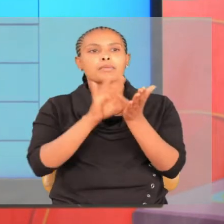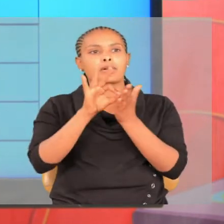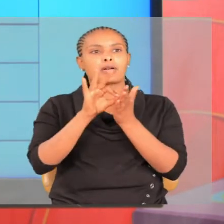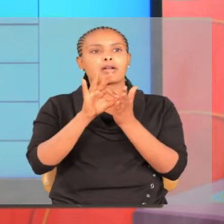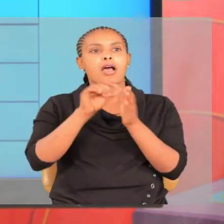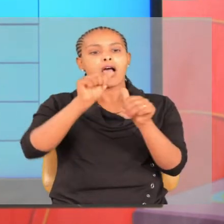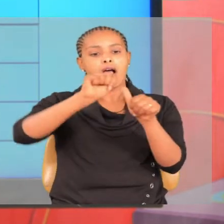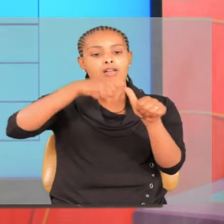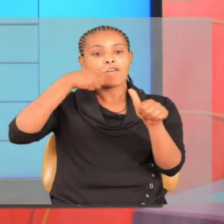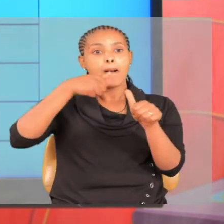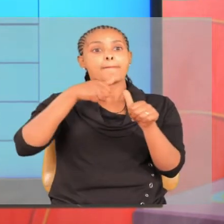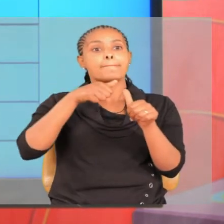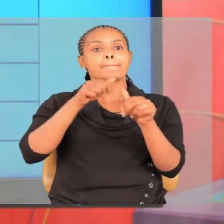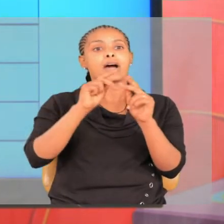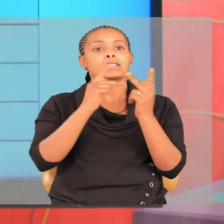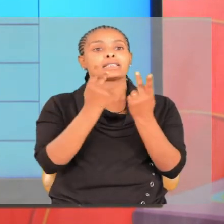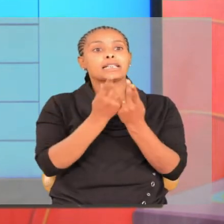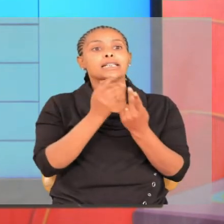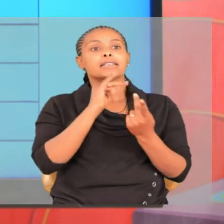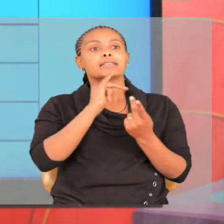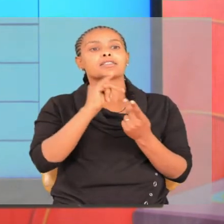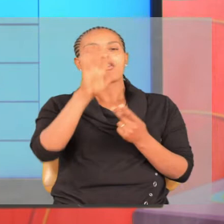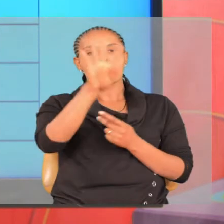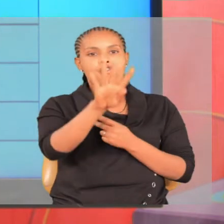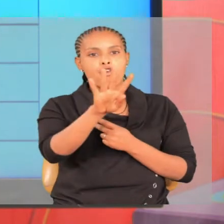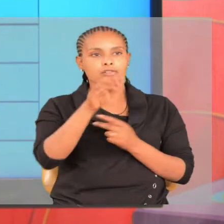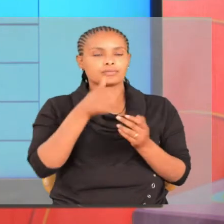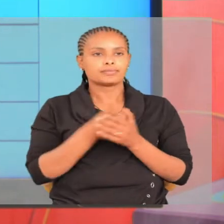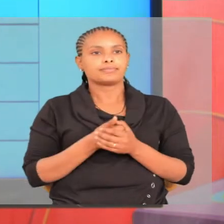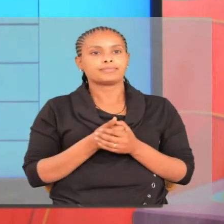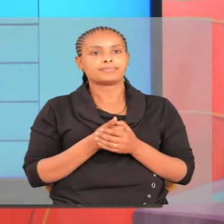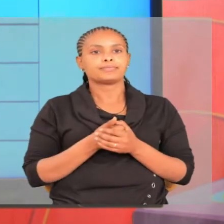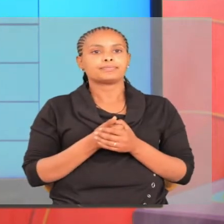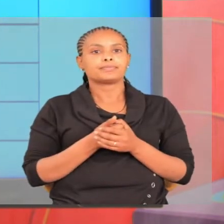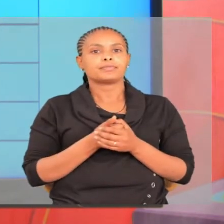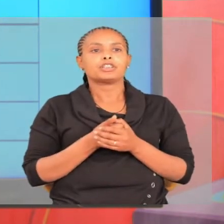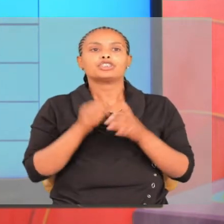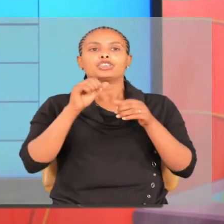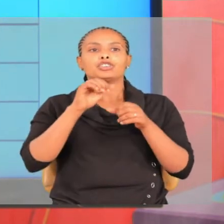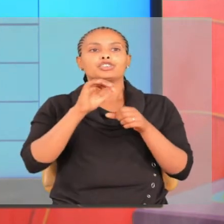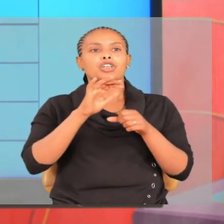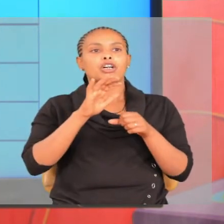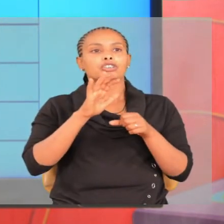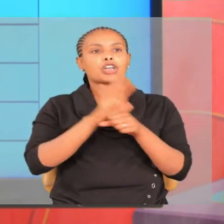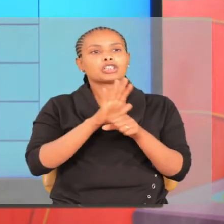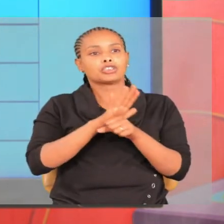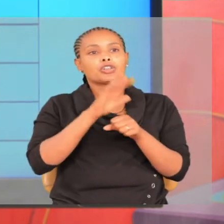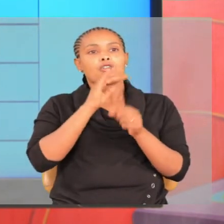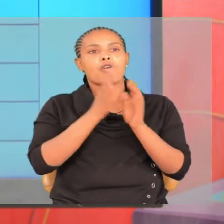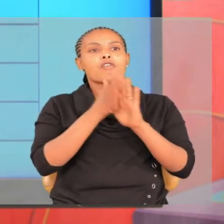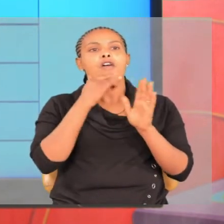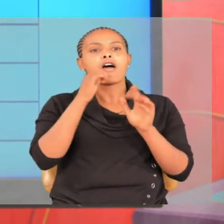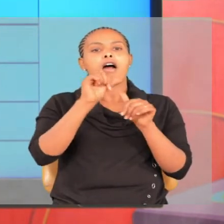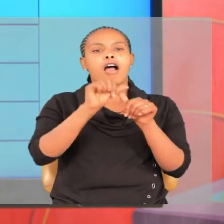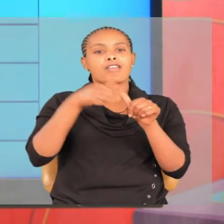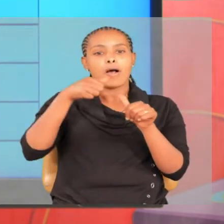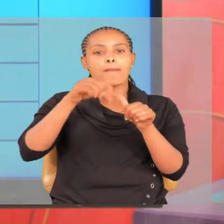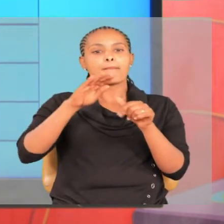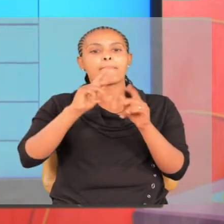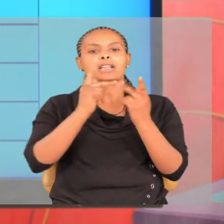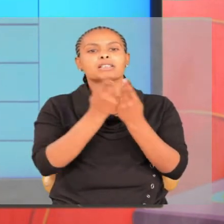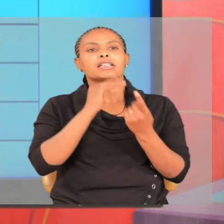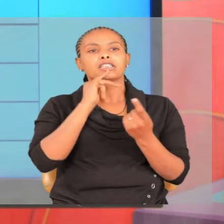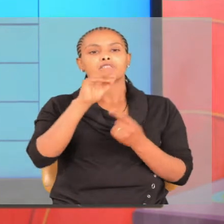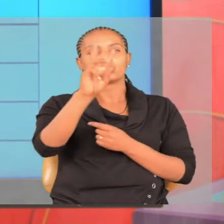of alpha particle is 4. Charge of alpha particle is